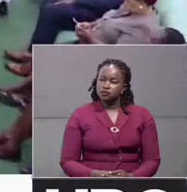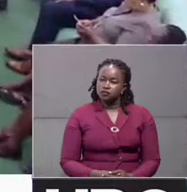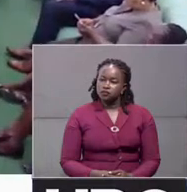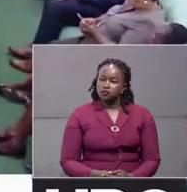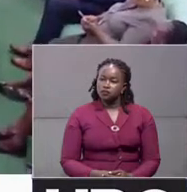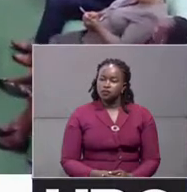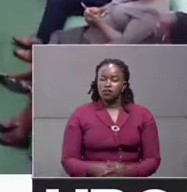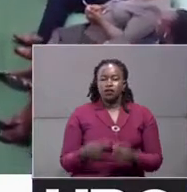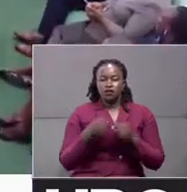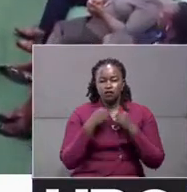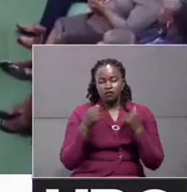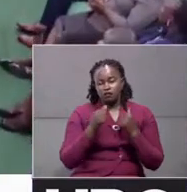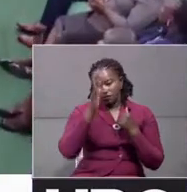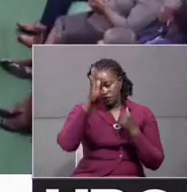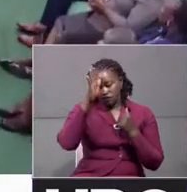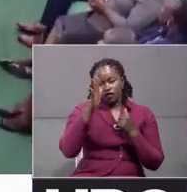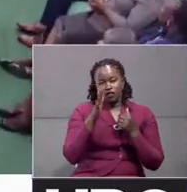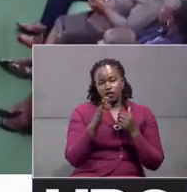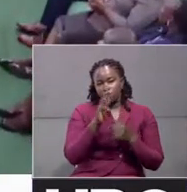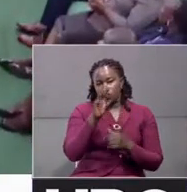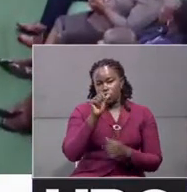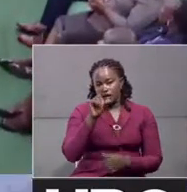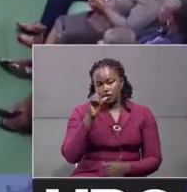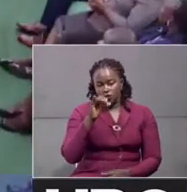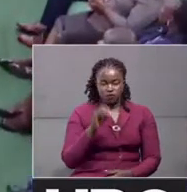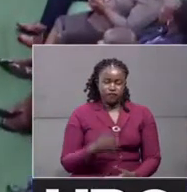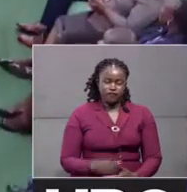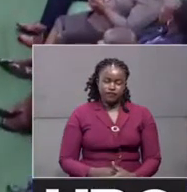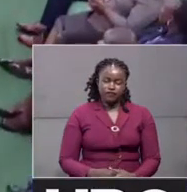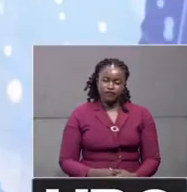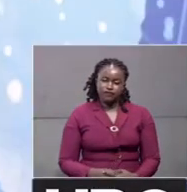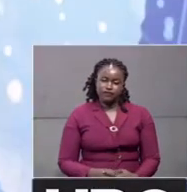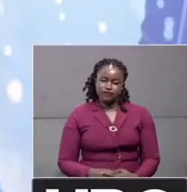Reverend Father Grace Waigo, Chairperson.